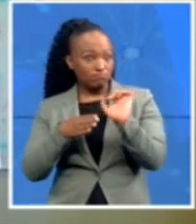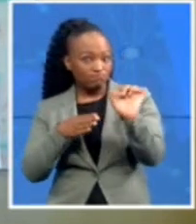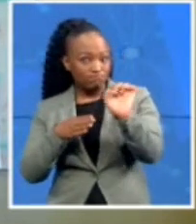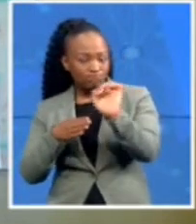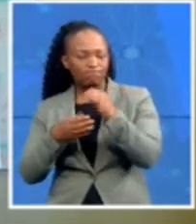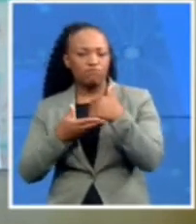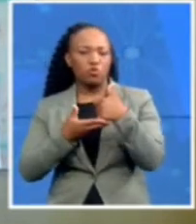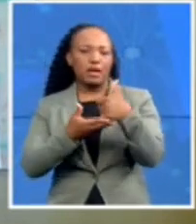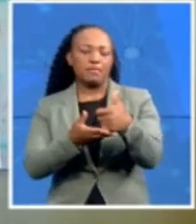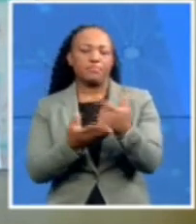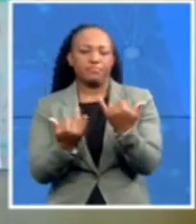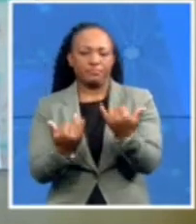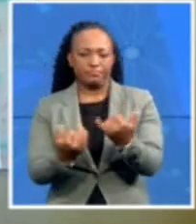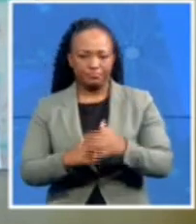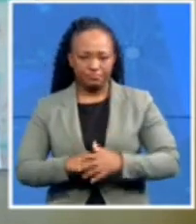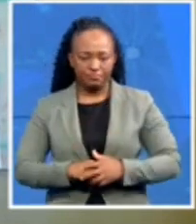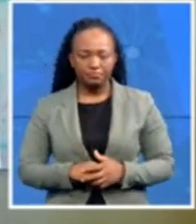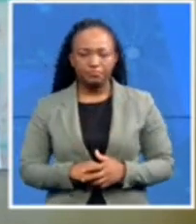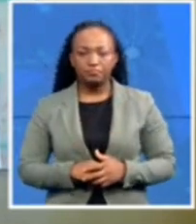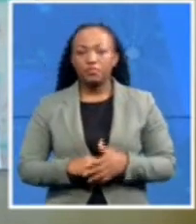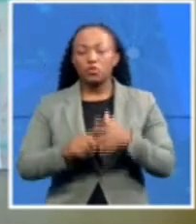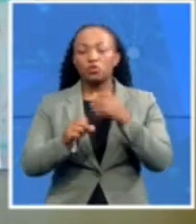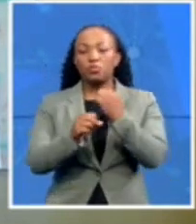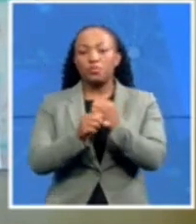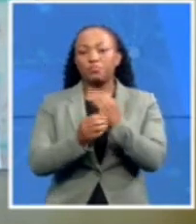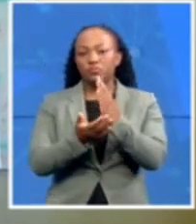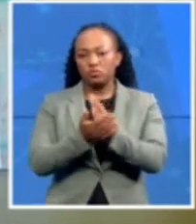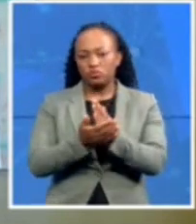get to the megawatts that.